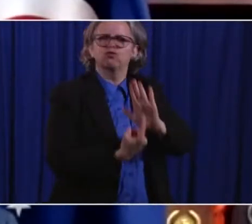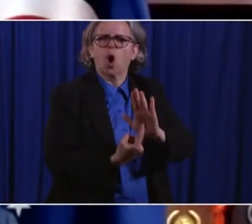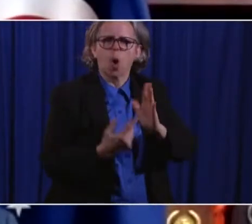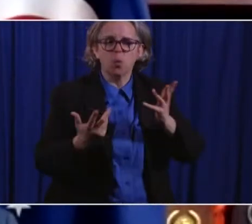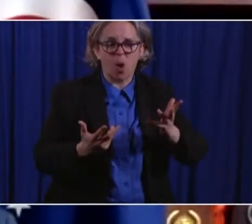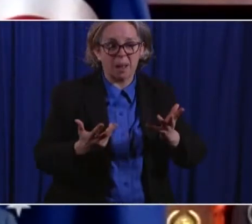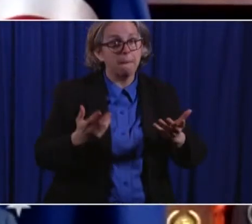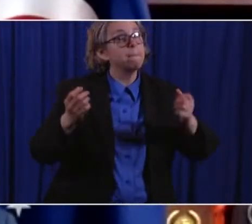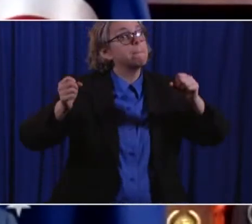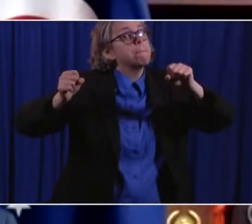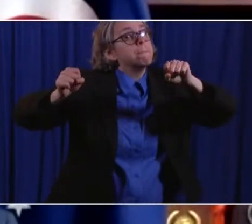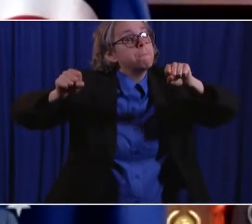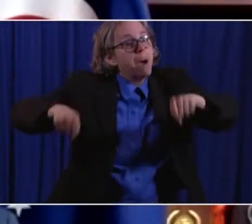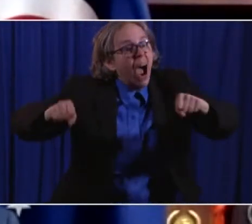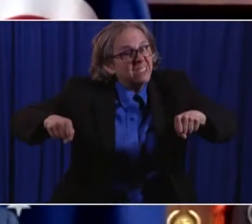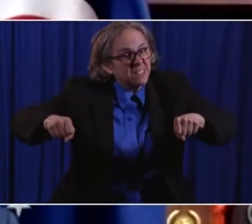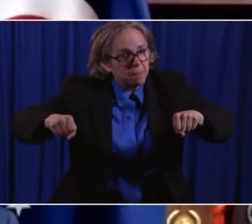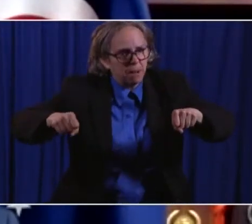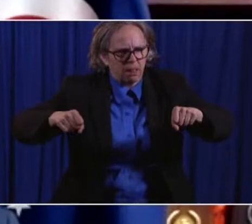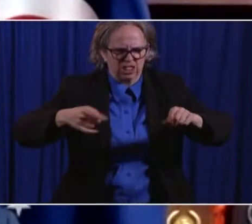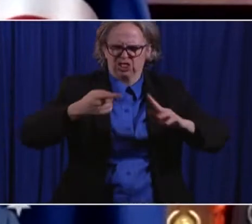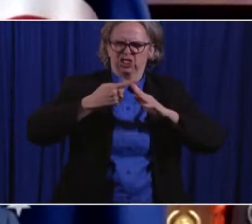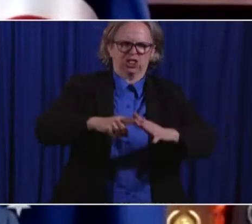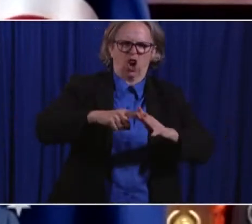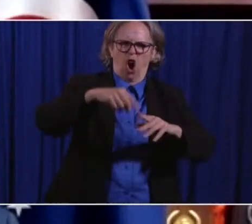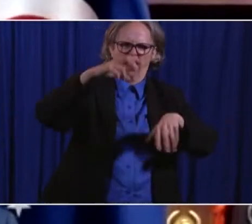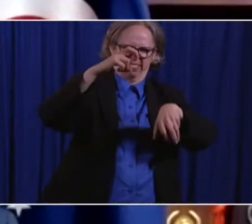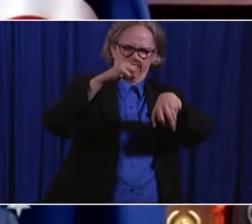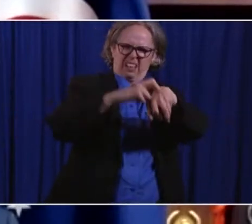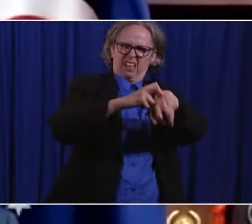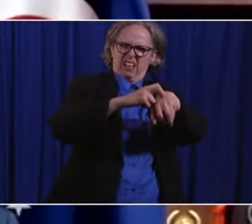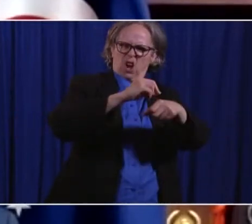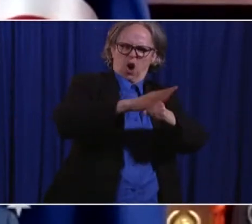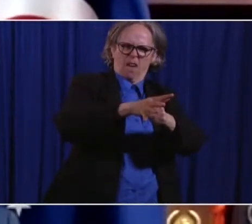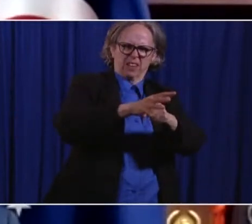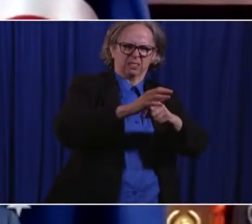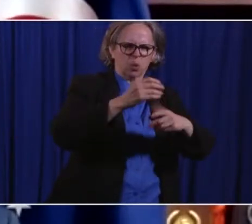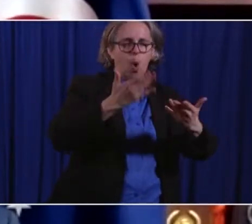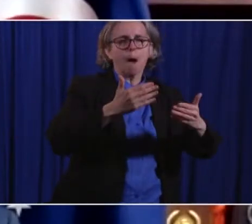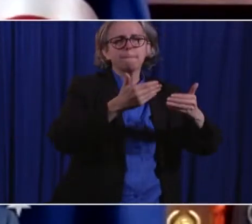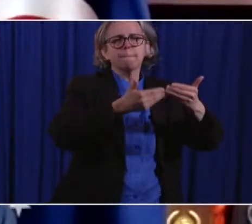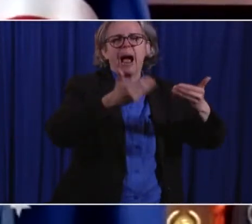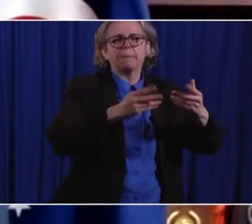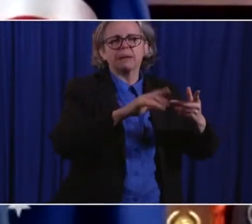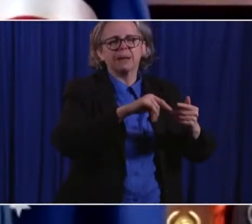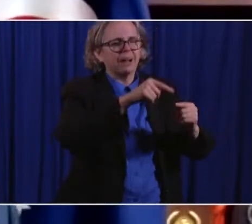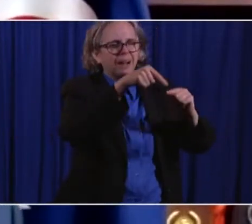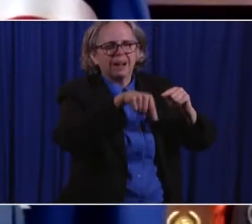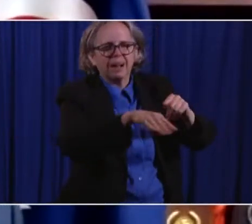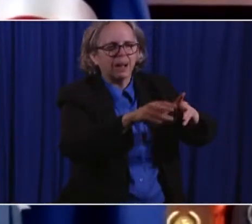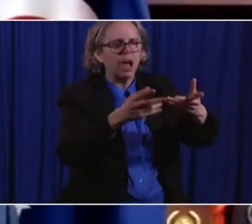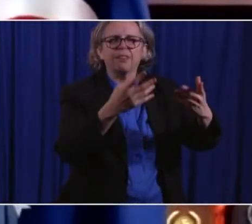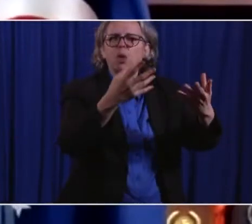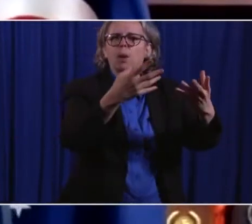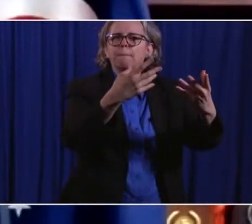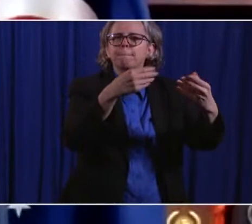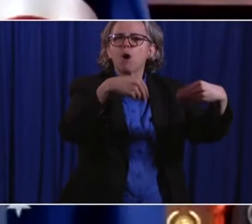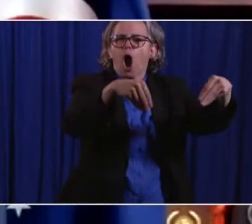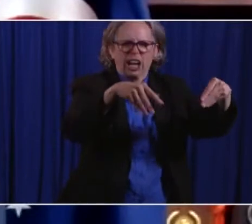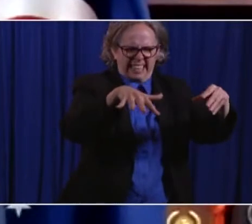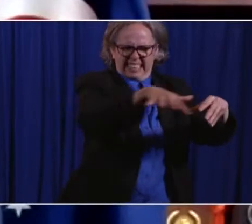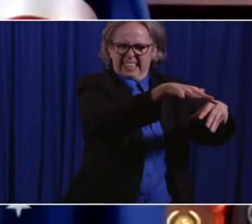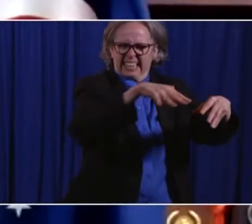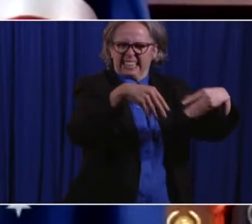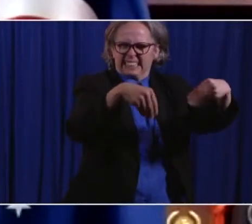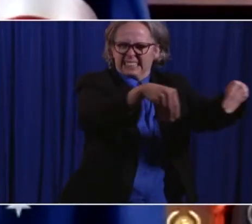of the virus, or the wet market where it's alleged that the virus spread